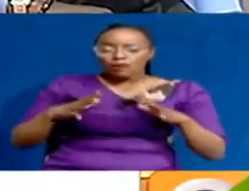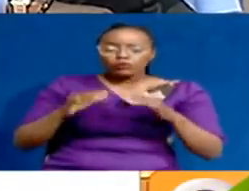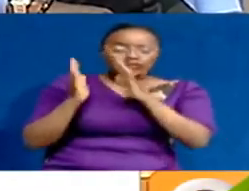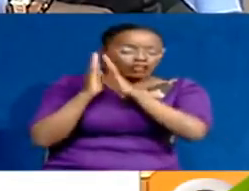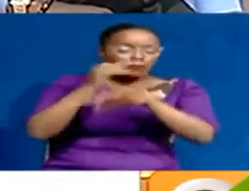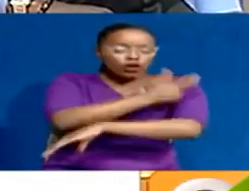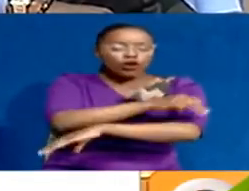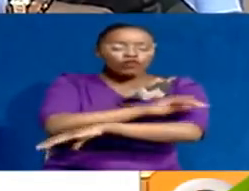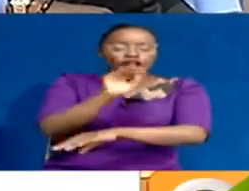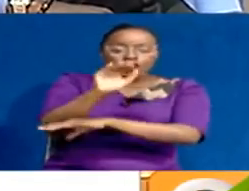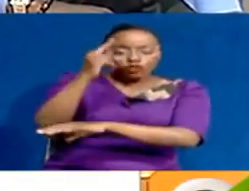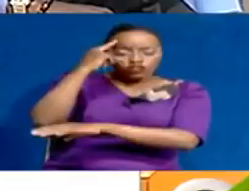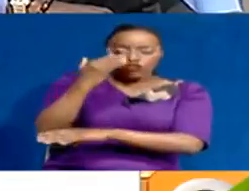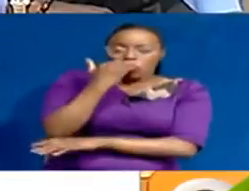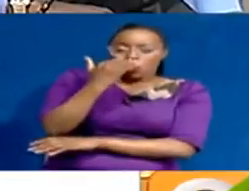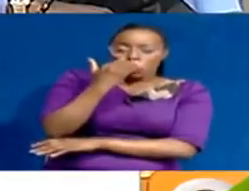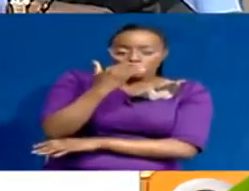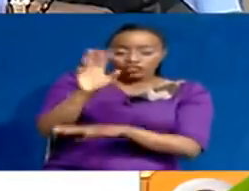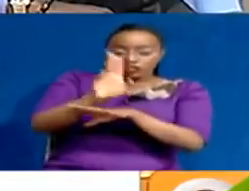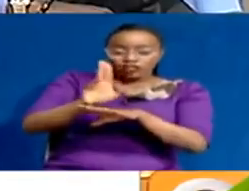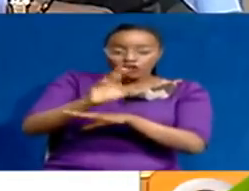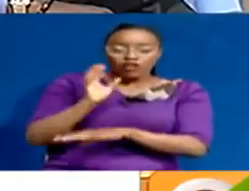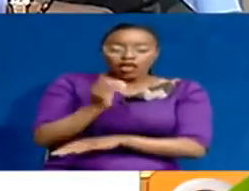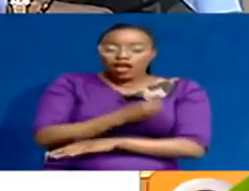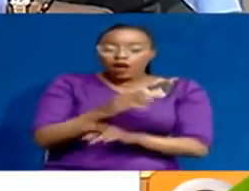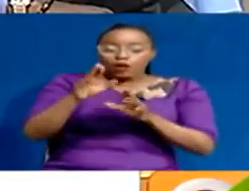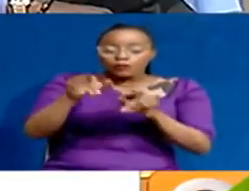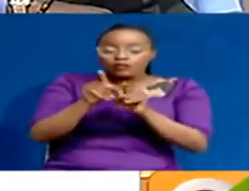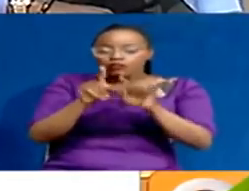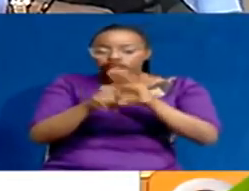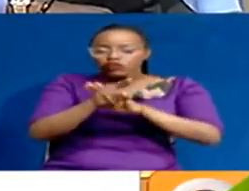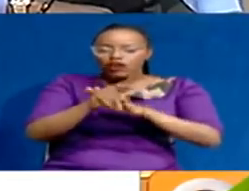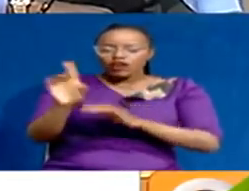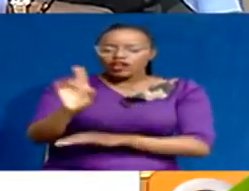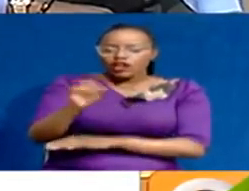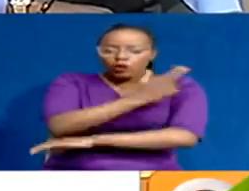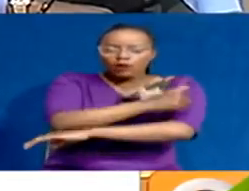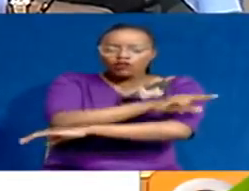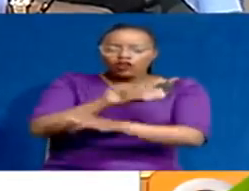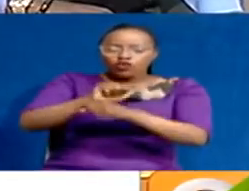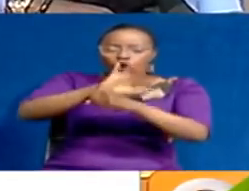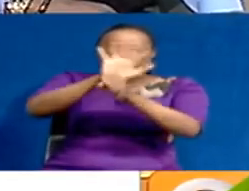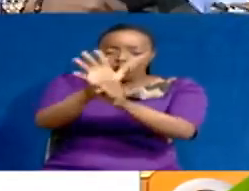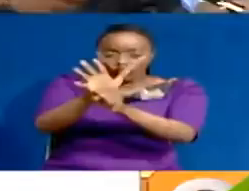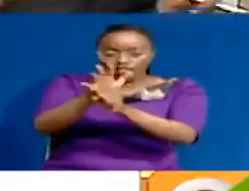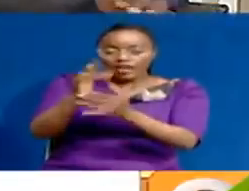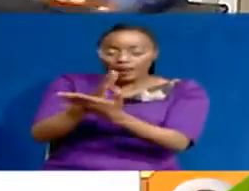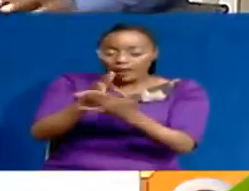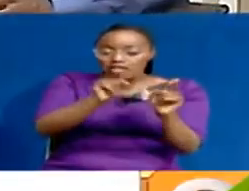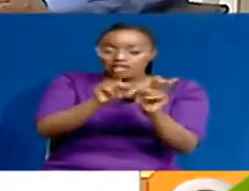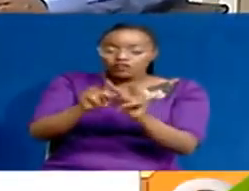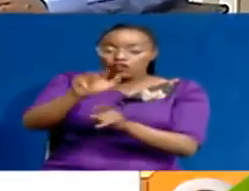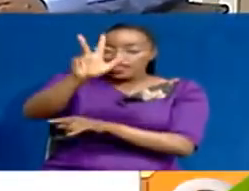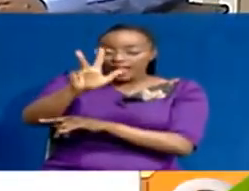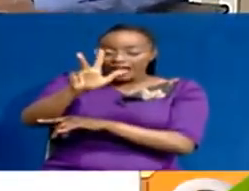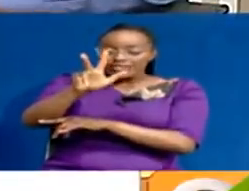and demand for oxygen. That's right. Now, Citizen Television got access to the Nairobi Hospital's COVID-19 unit at the height of the third